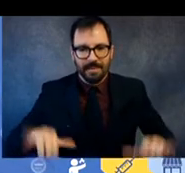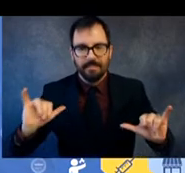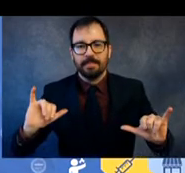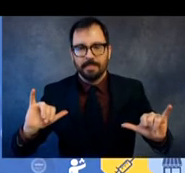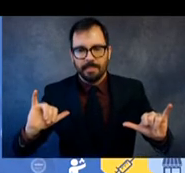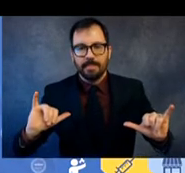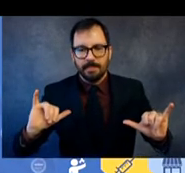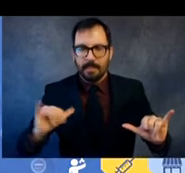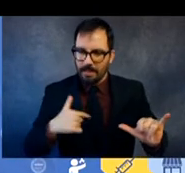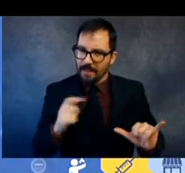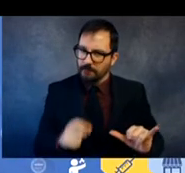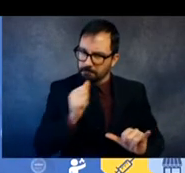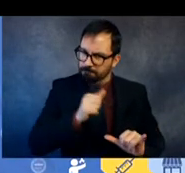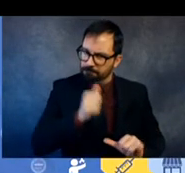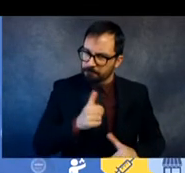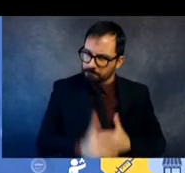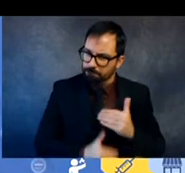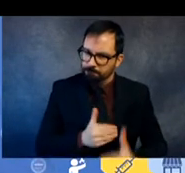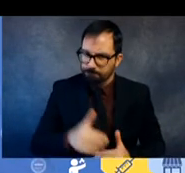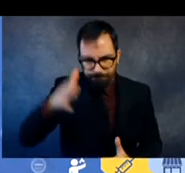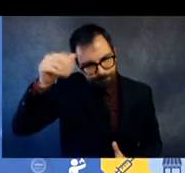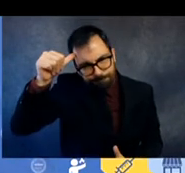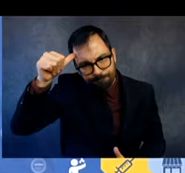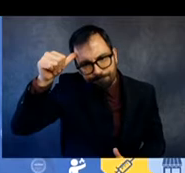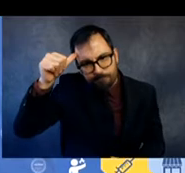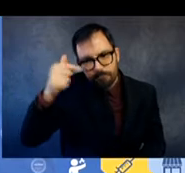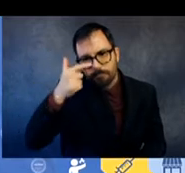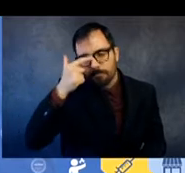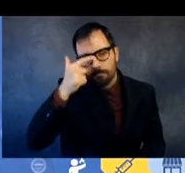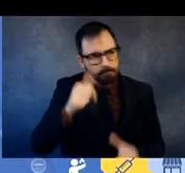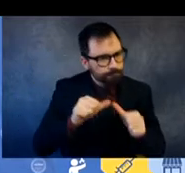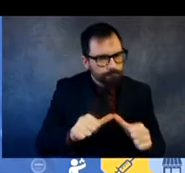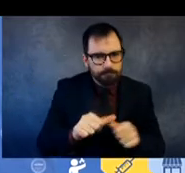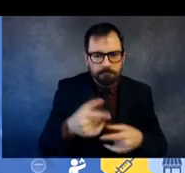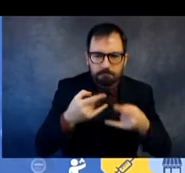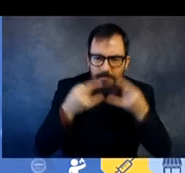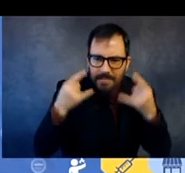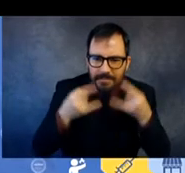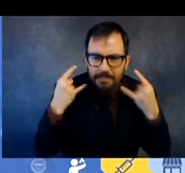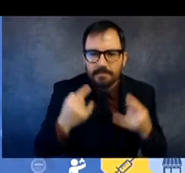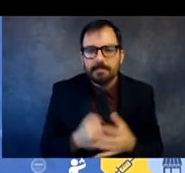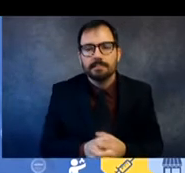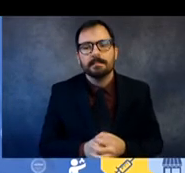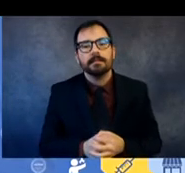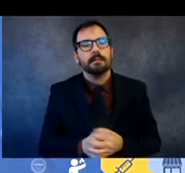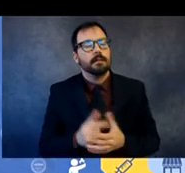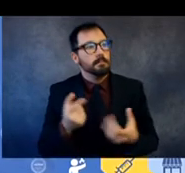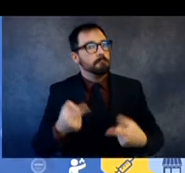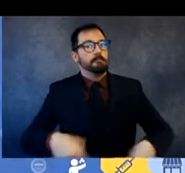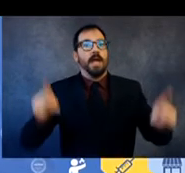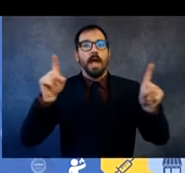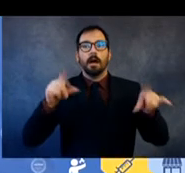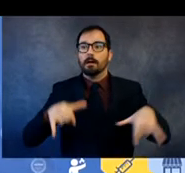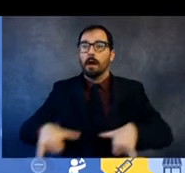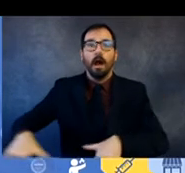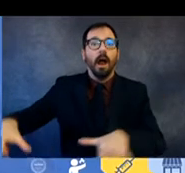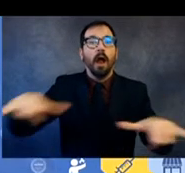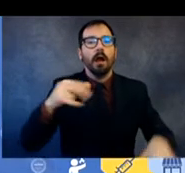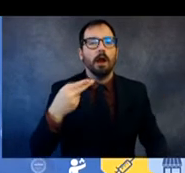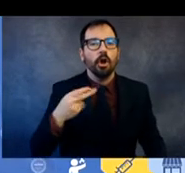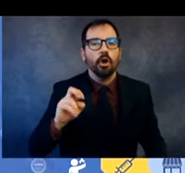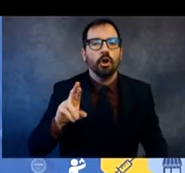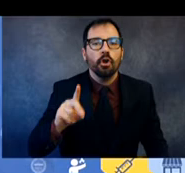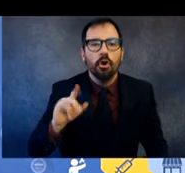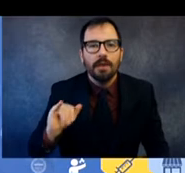got to stick to this and work hard. Keep wearing your masks until we get to a point where we've got